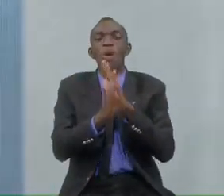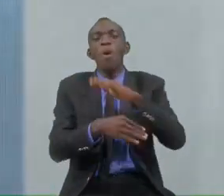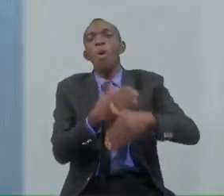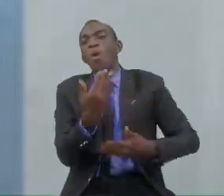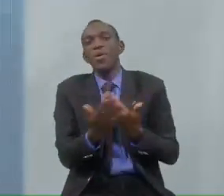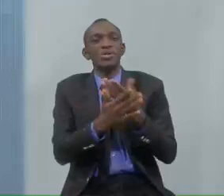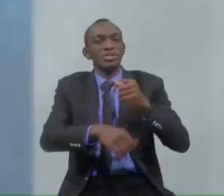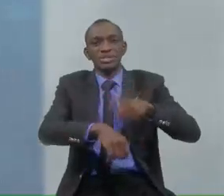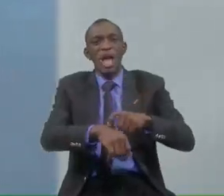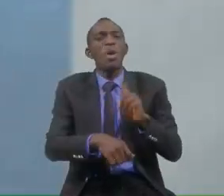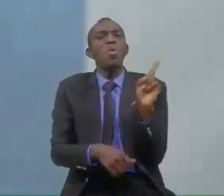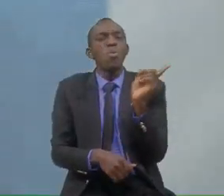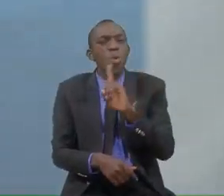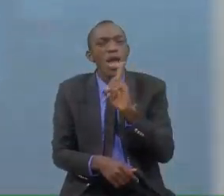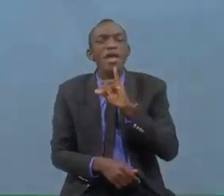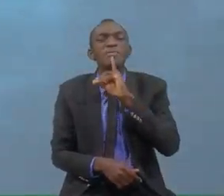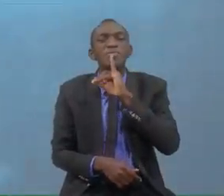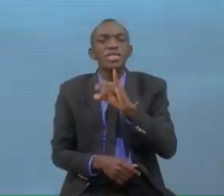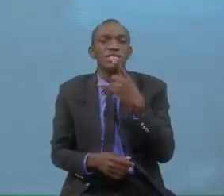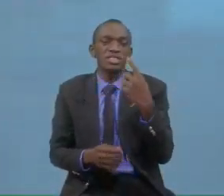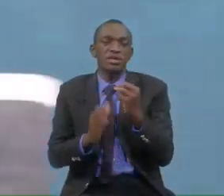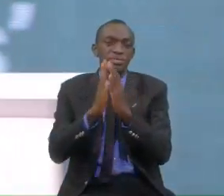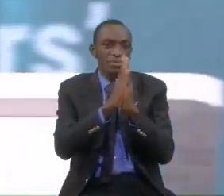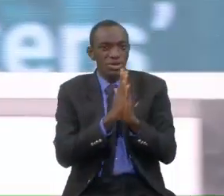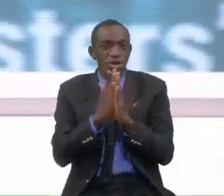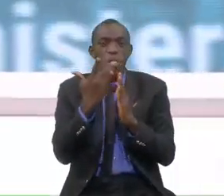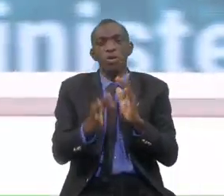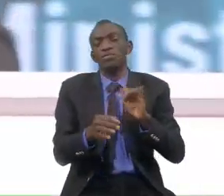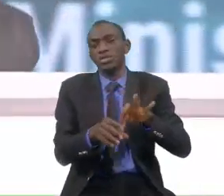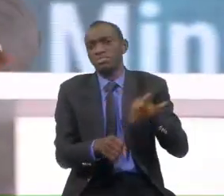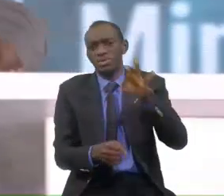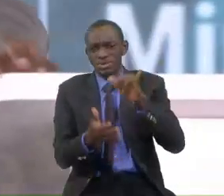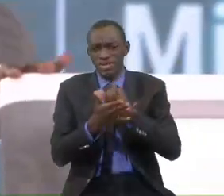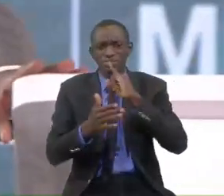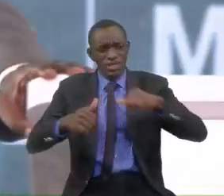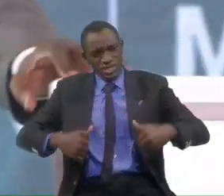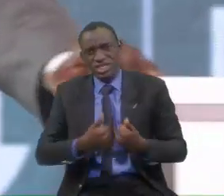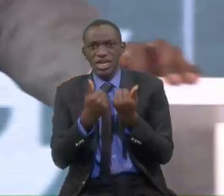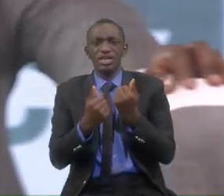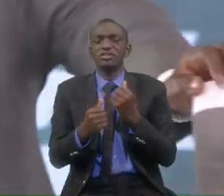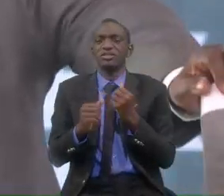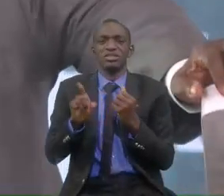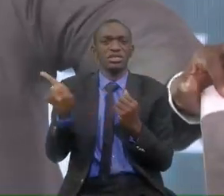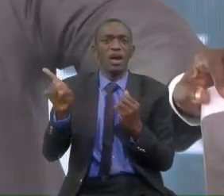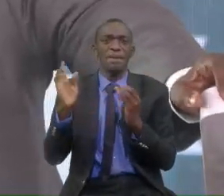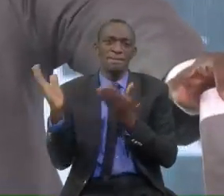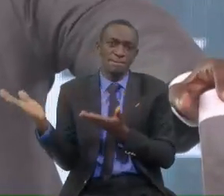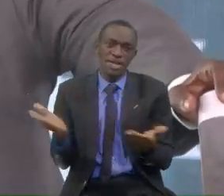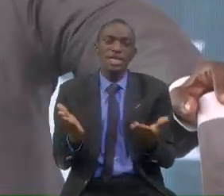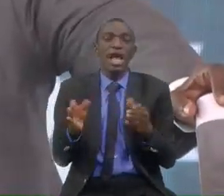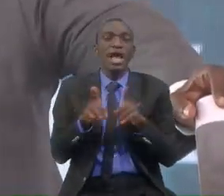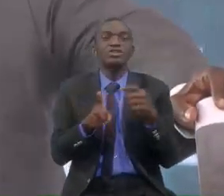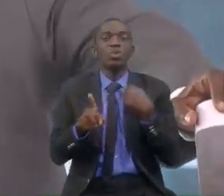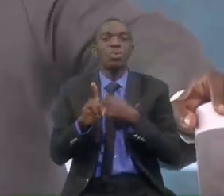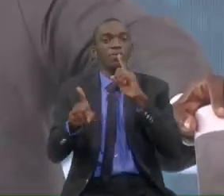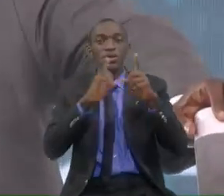the intercession of the Spirit? That's the challenge I bring as we talk about waiting